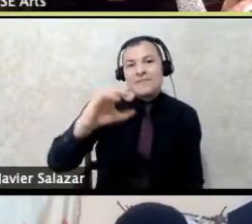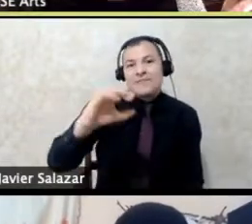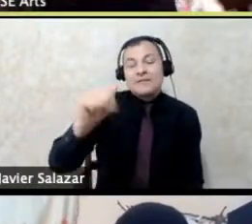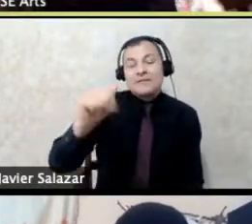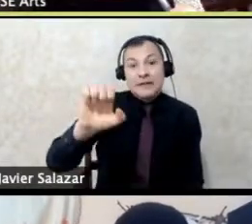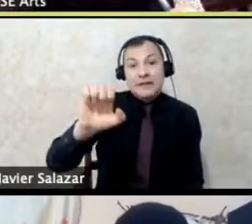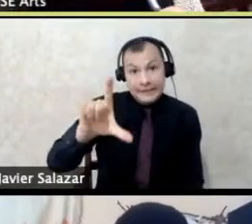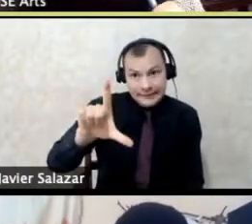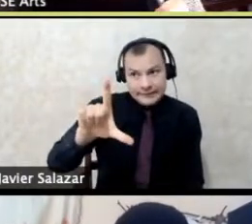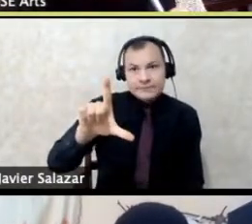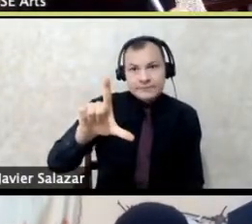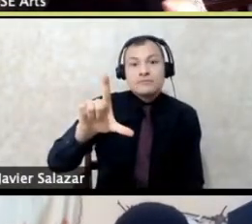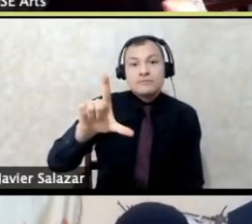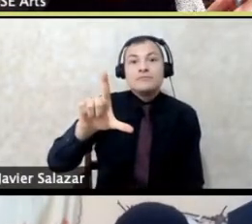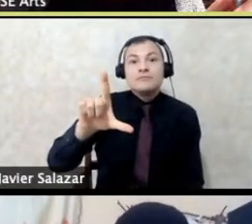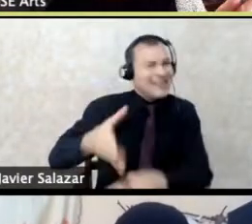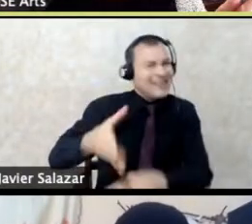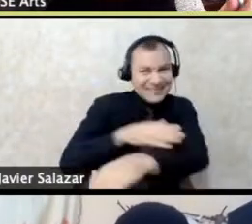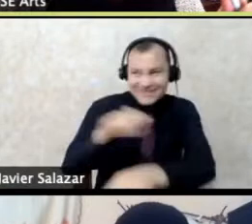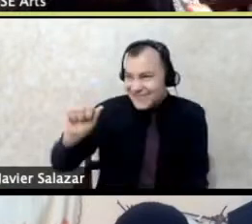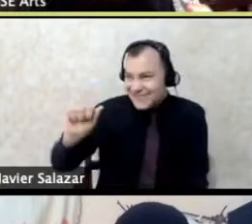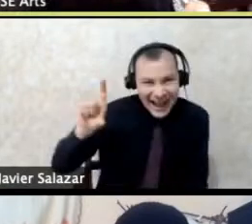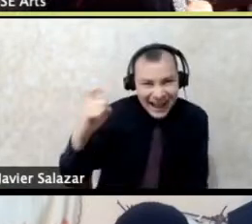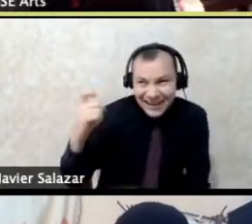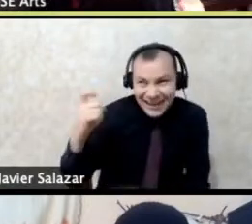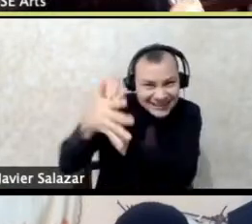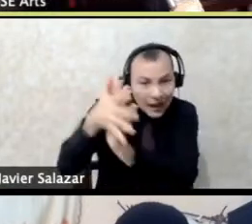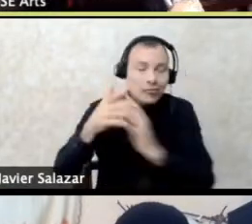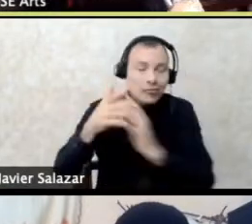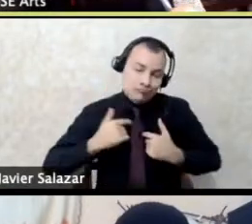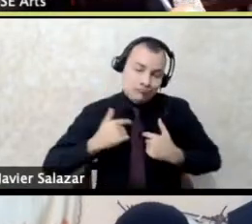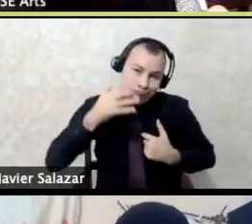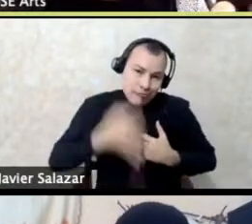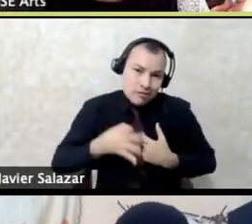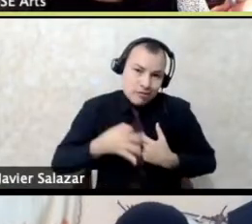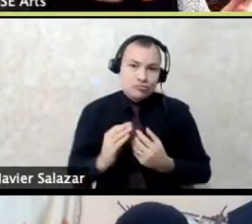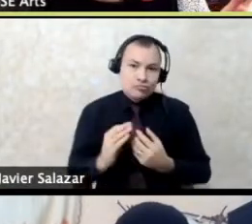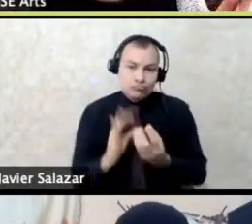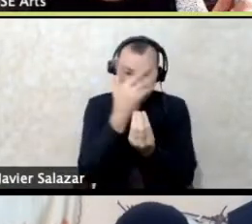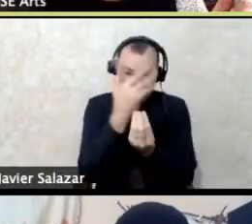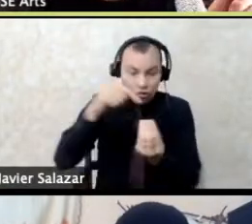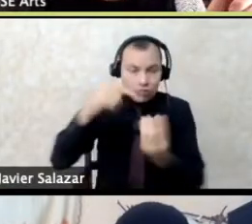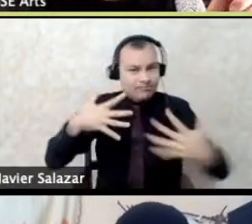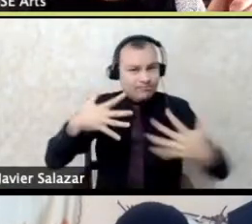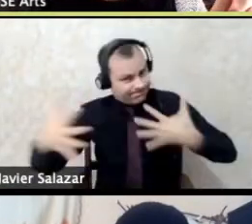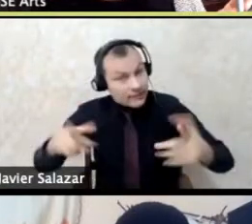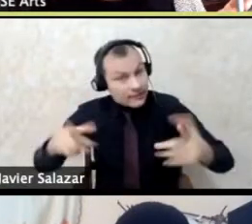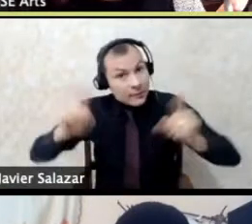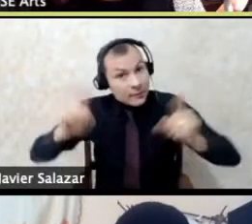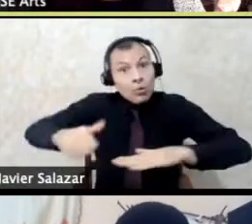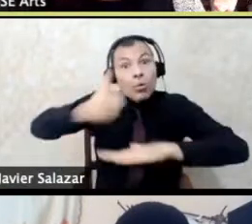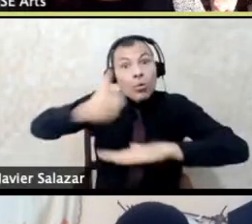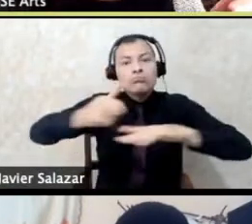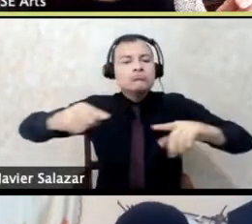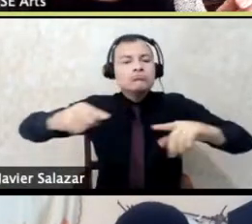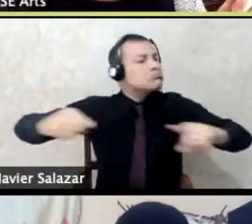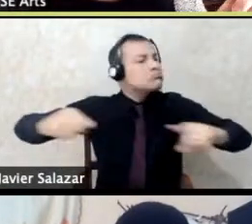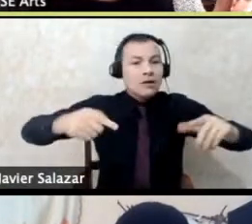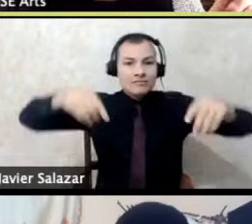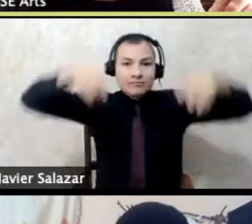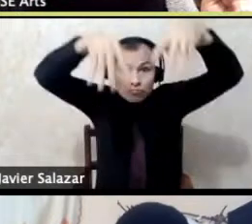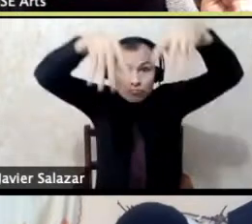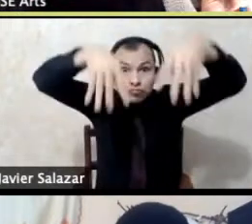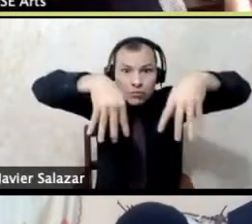y también soy un director de teatro. Y de hecho fundé Playmakers Teatro, una